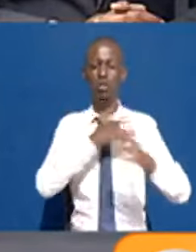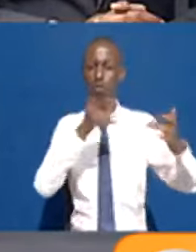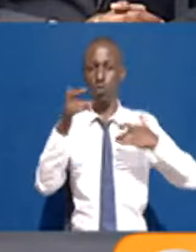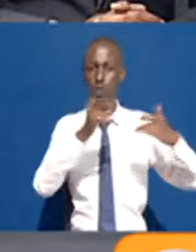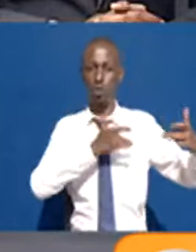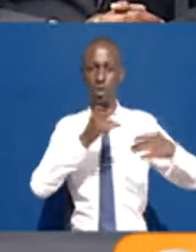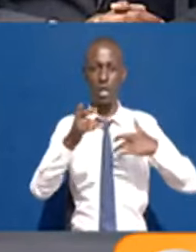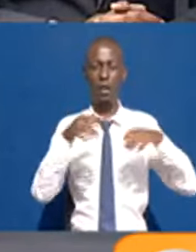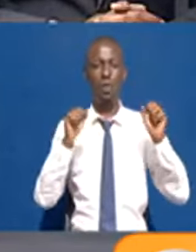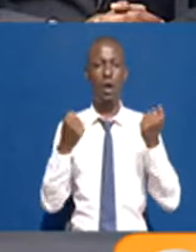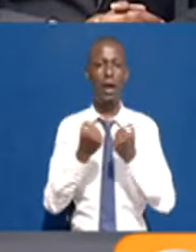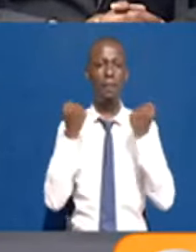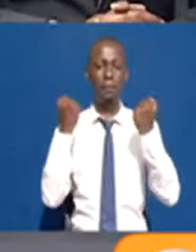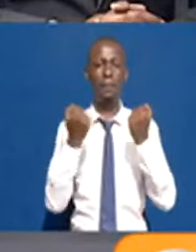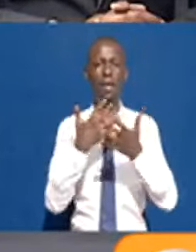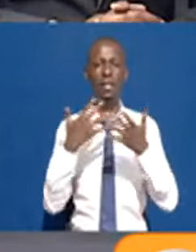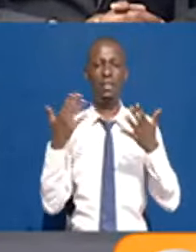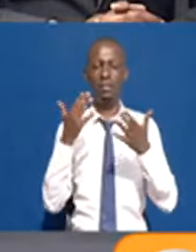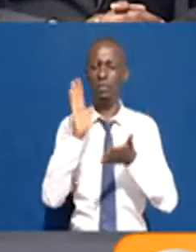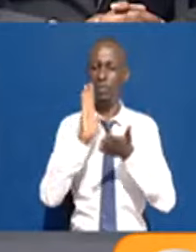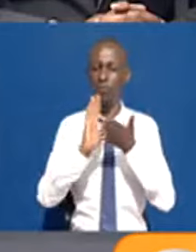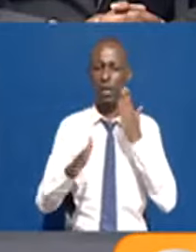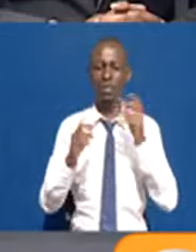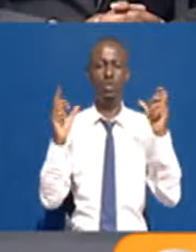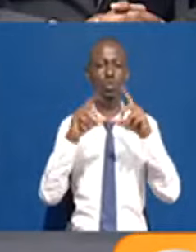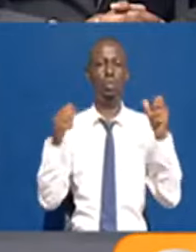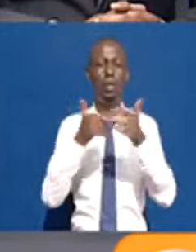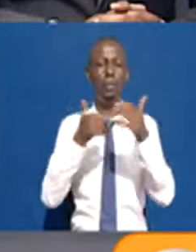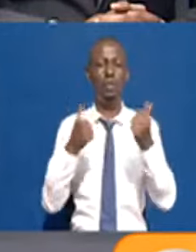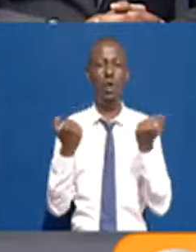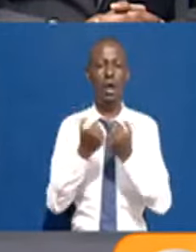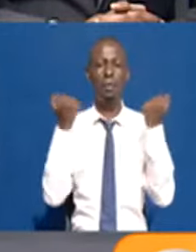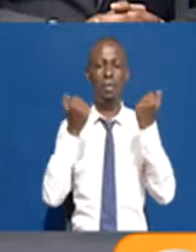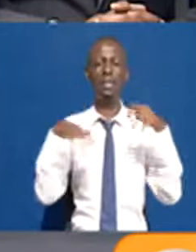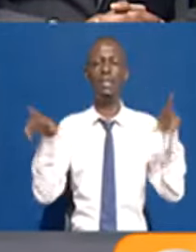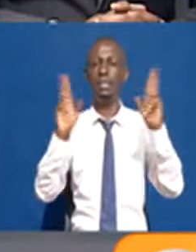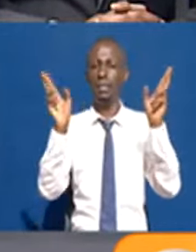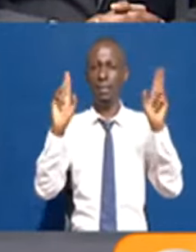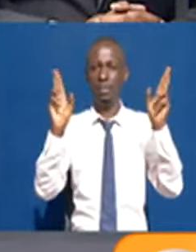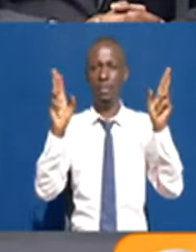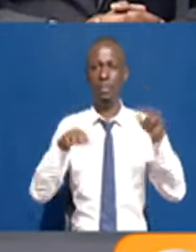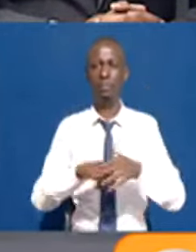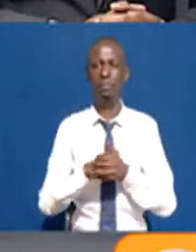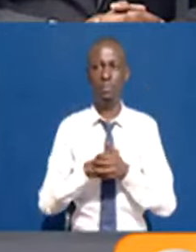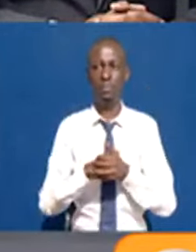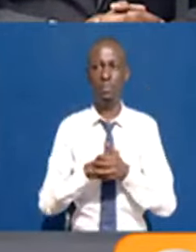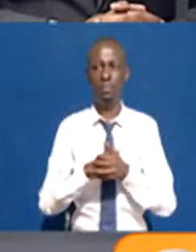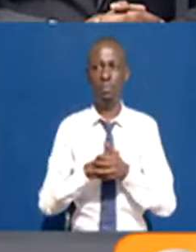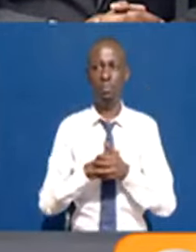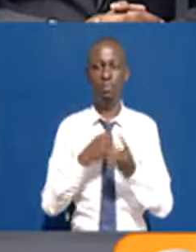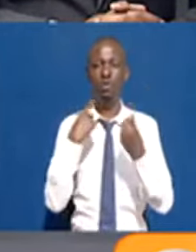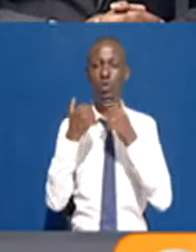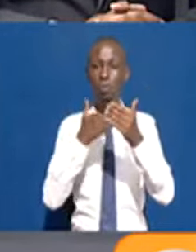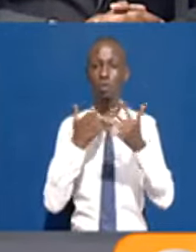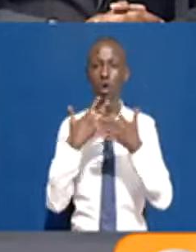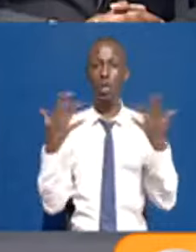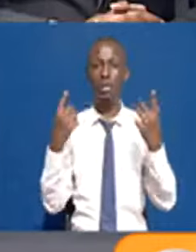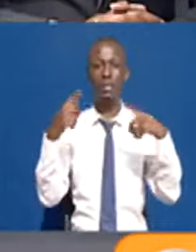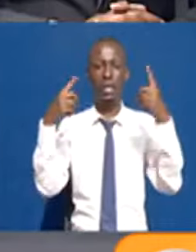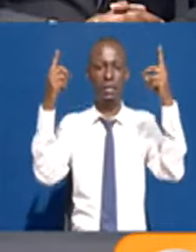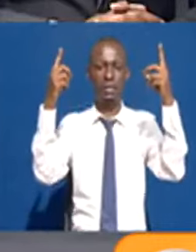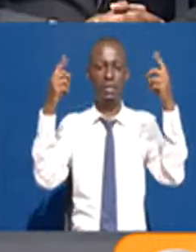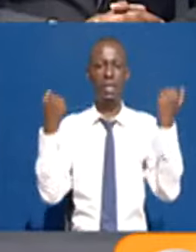of rush to get messaging out before it is fully ready. Speak before things materialize. Put